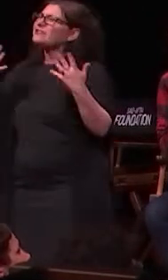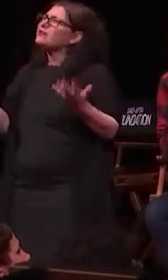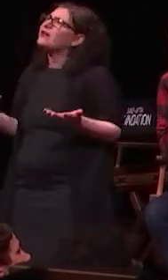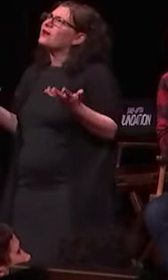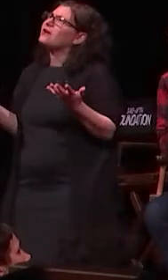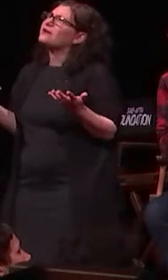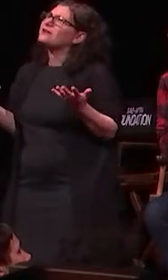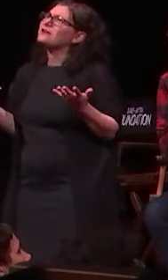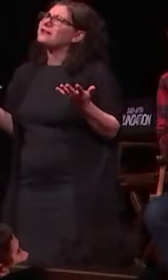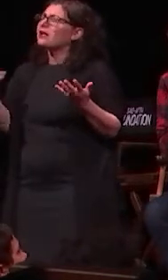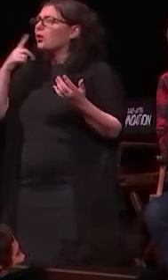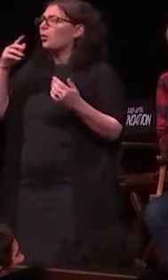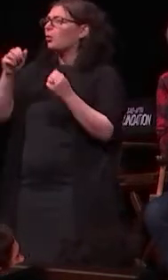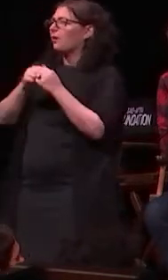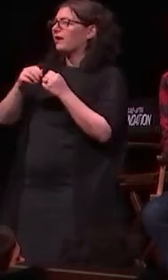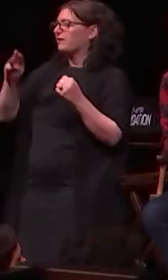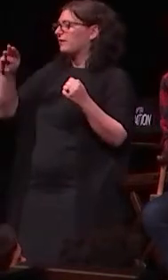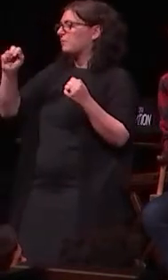So with Mariachi Madness,